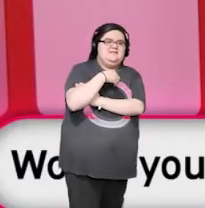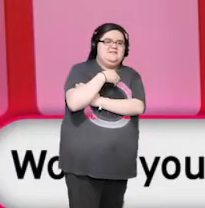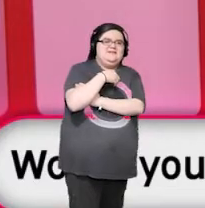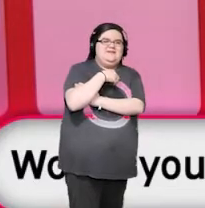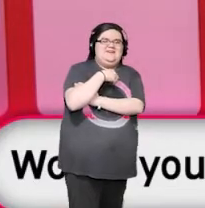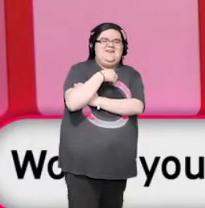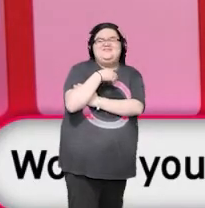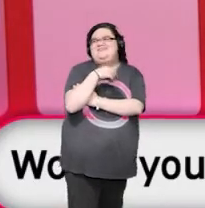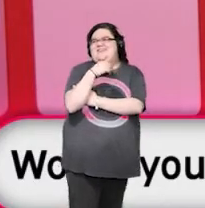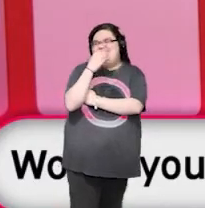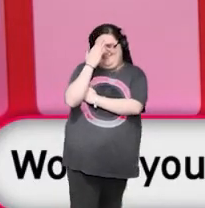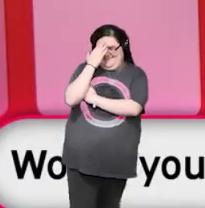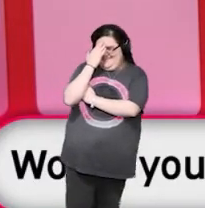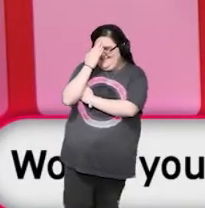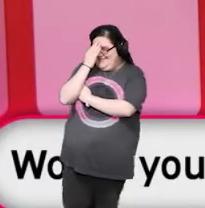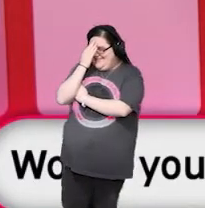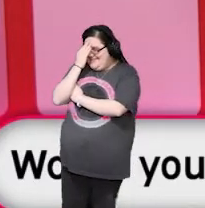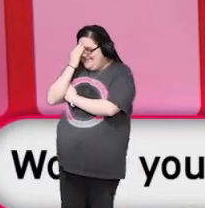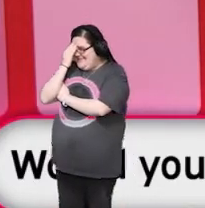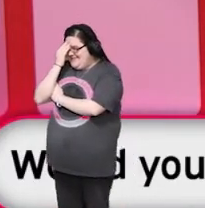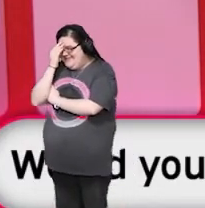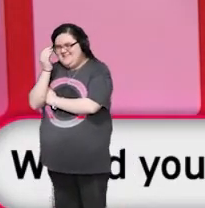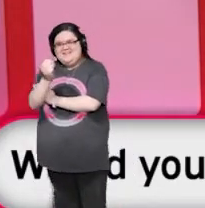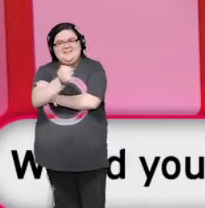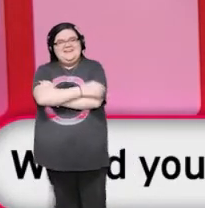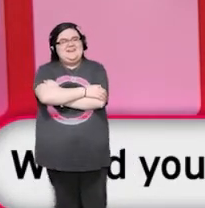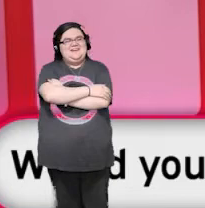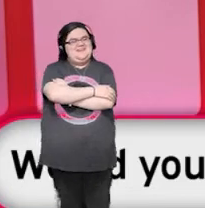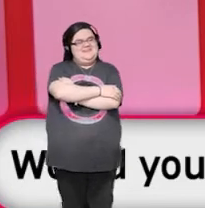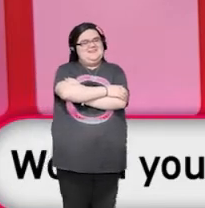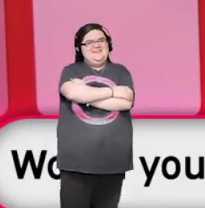been soiled. Oh my God. I've seen you, bro.